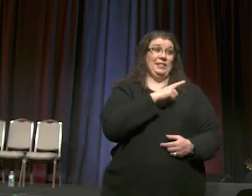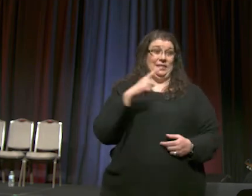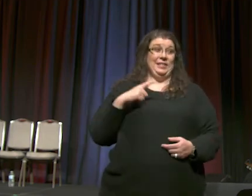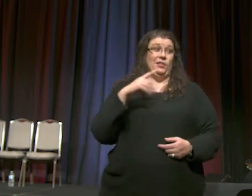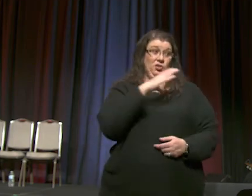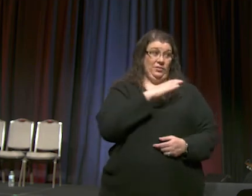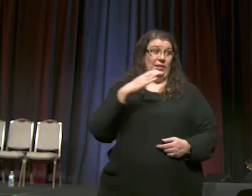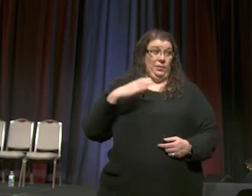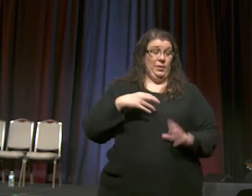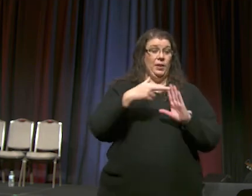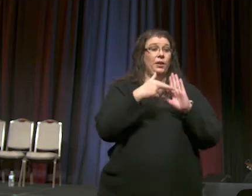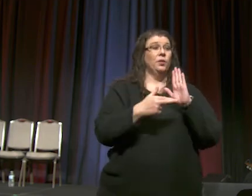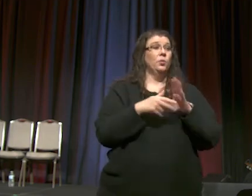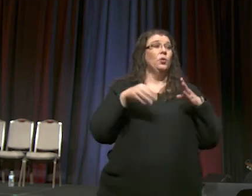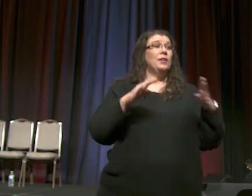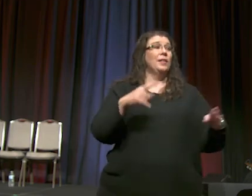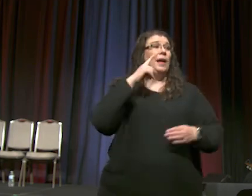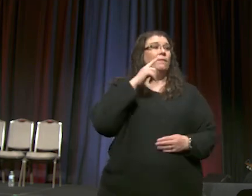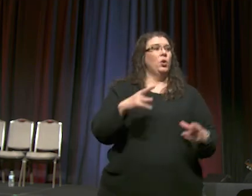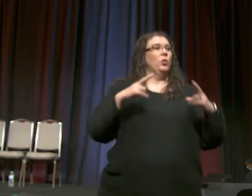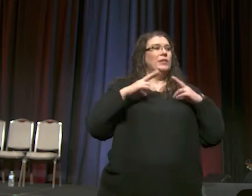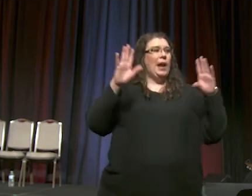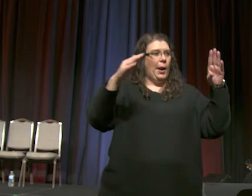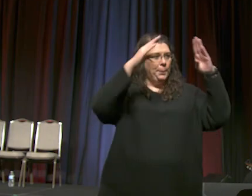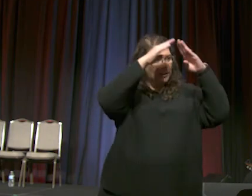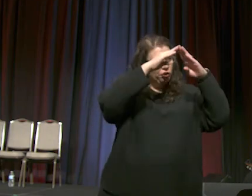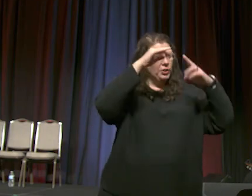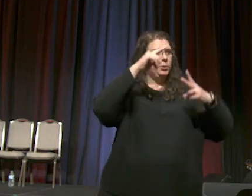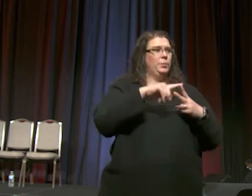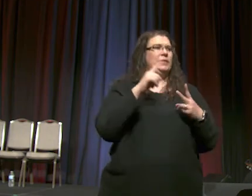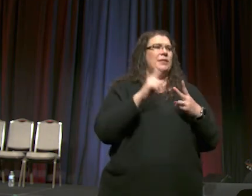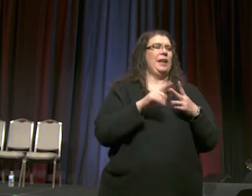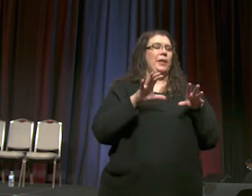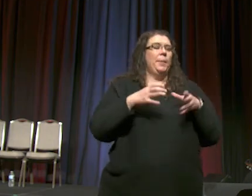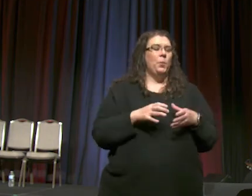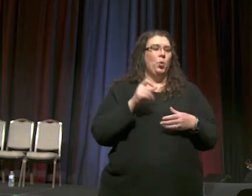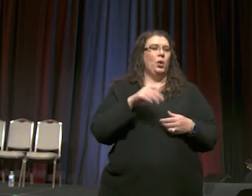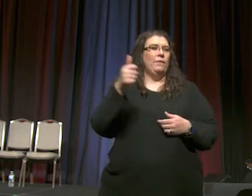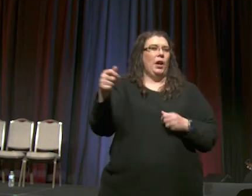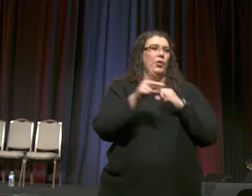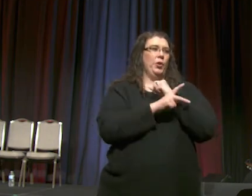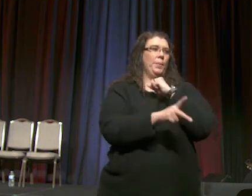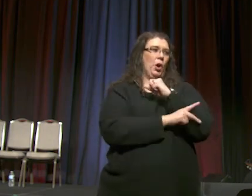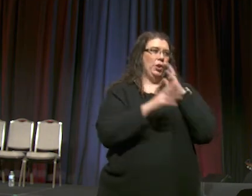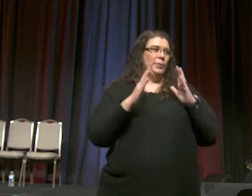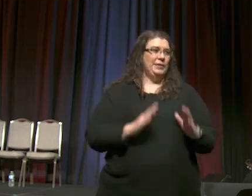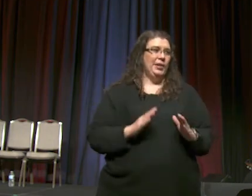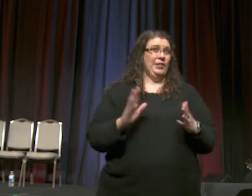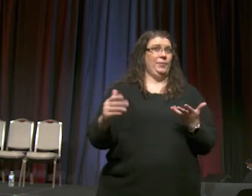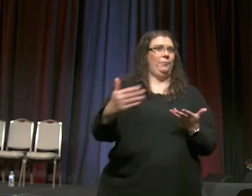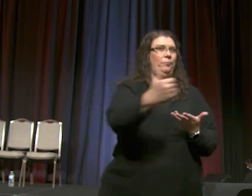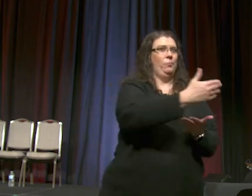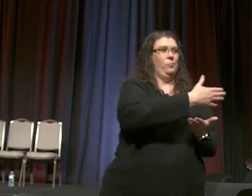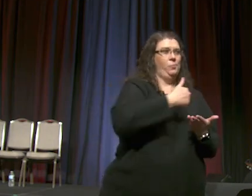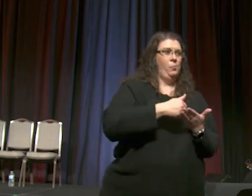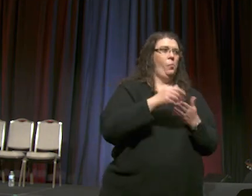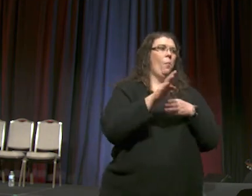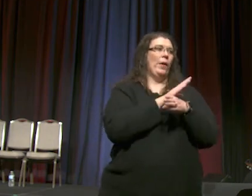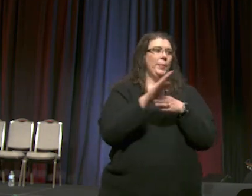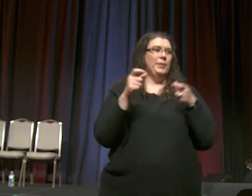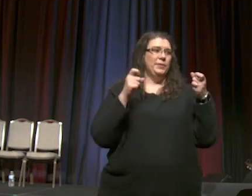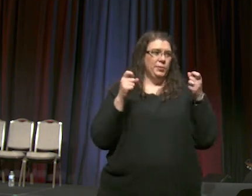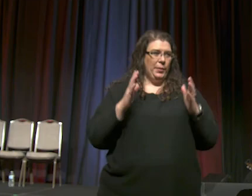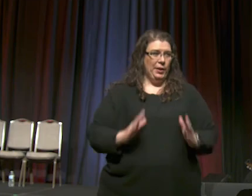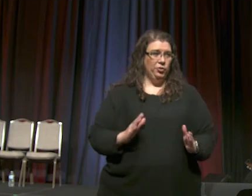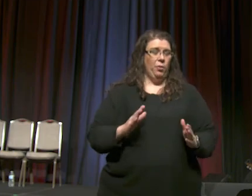The rules allow for retired bishops, and then a pool of other parliamentarians is gathered by the business manager,